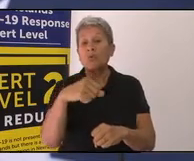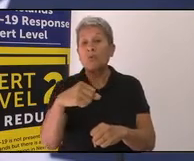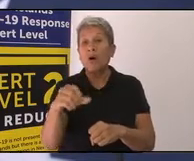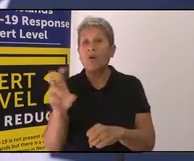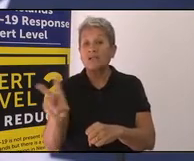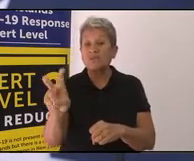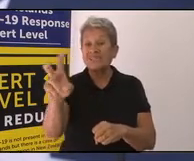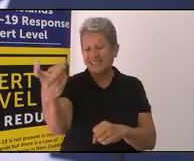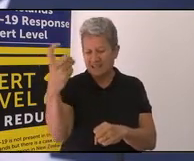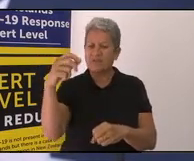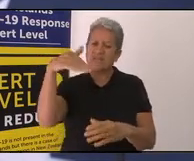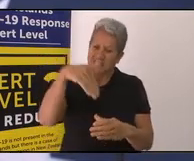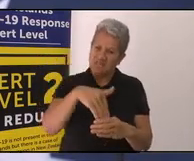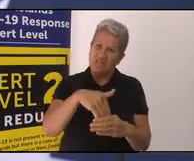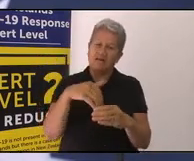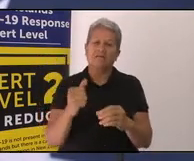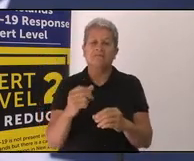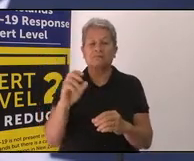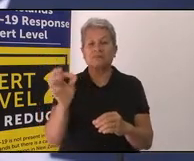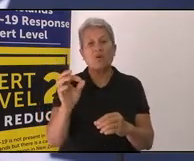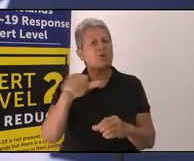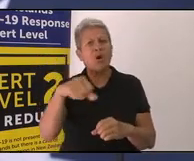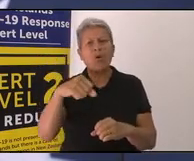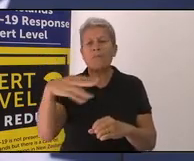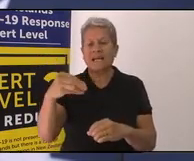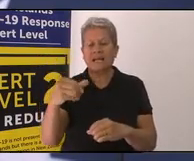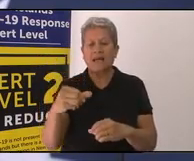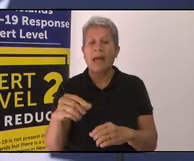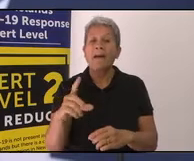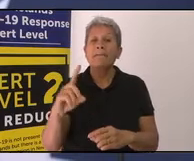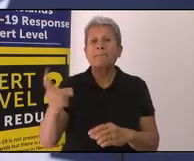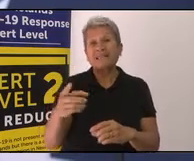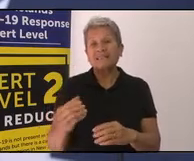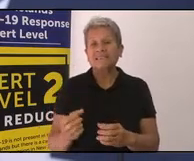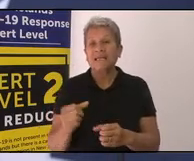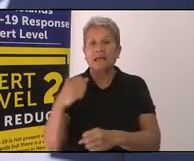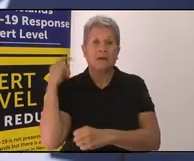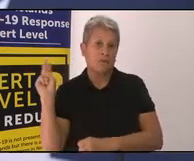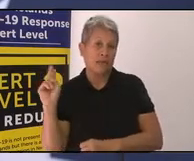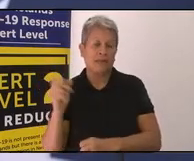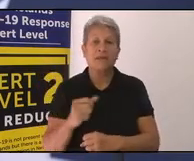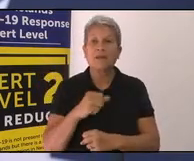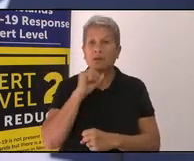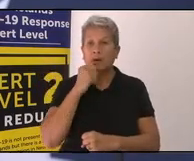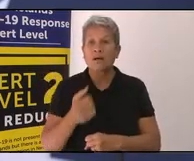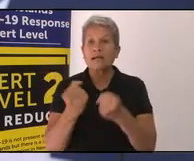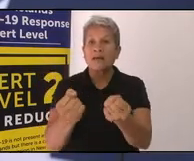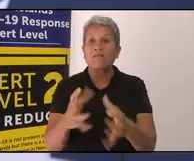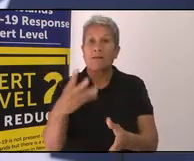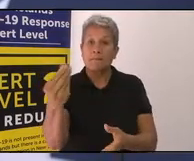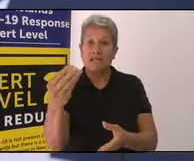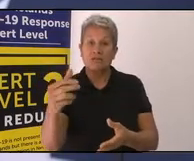That is why we are announcing that wage subsidies for eligible businesses will be paid for the full month of